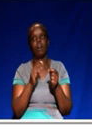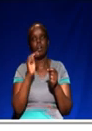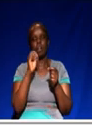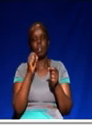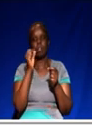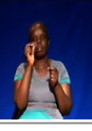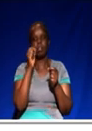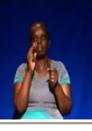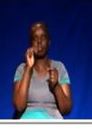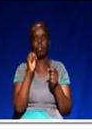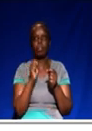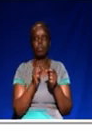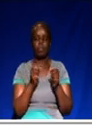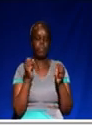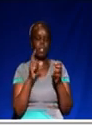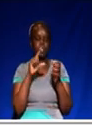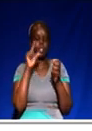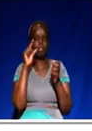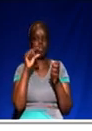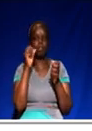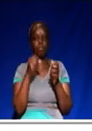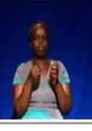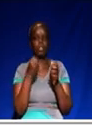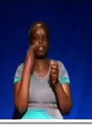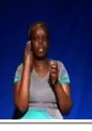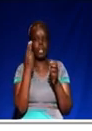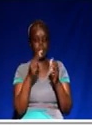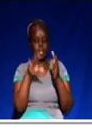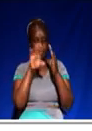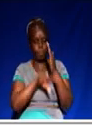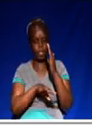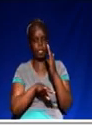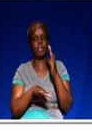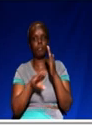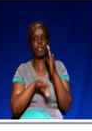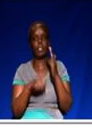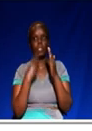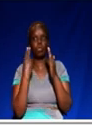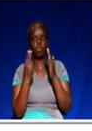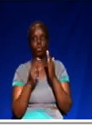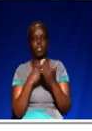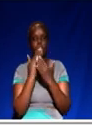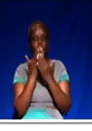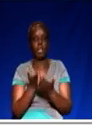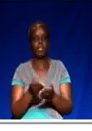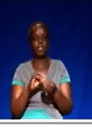That number is the logarithm of 8 base 2, and the answer is equals to